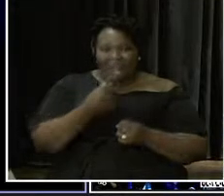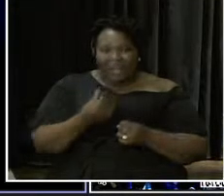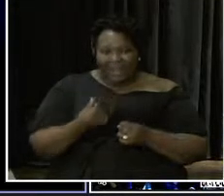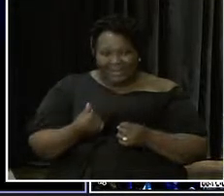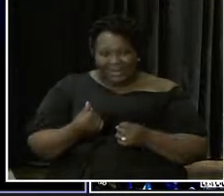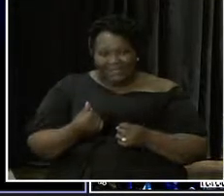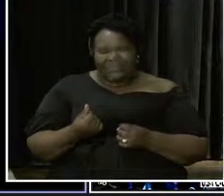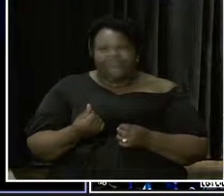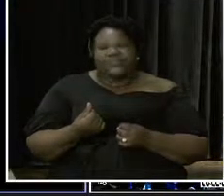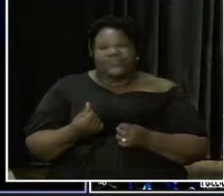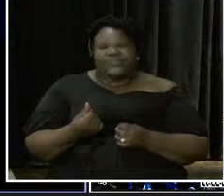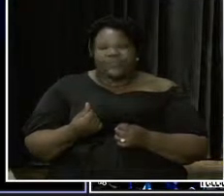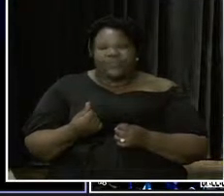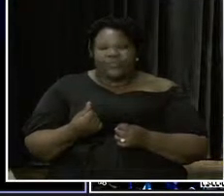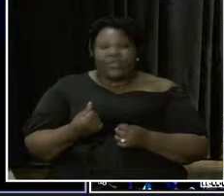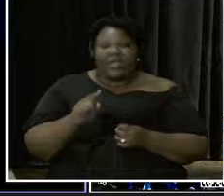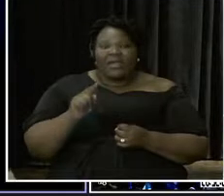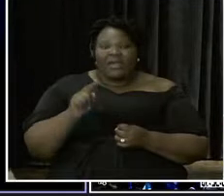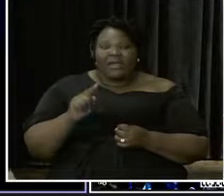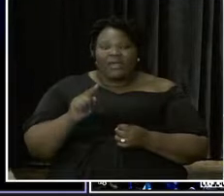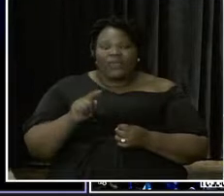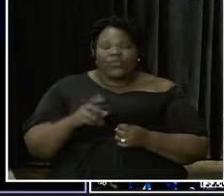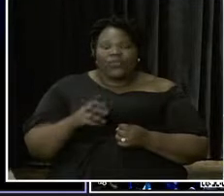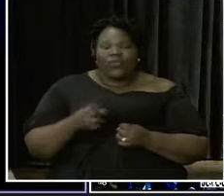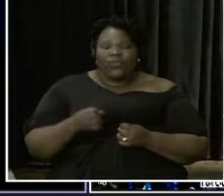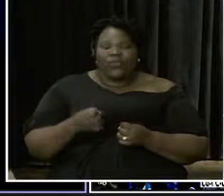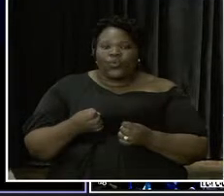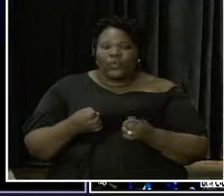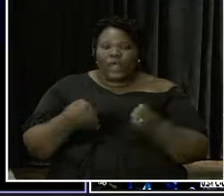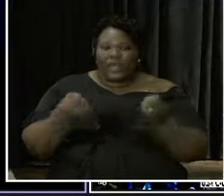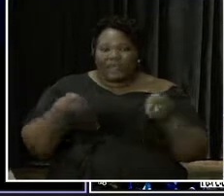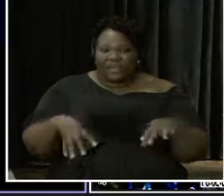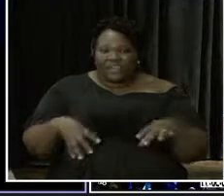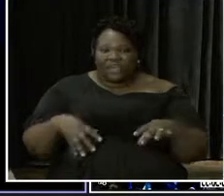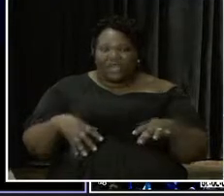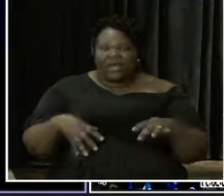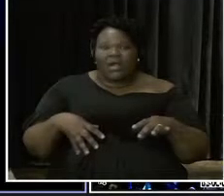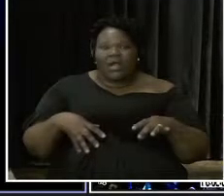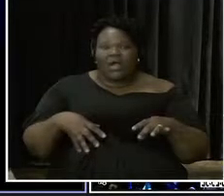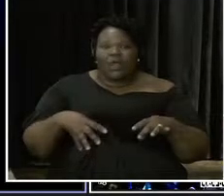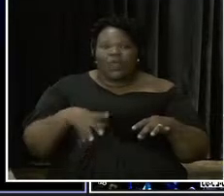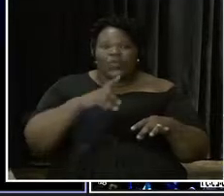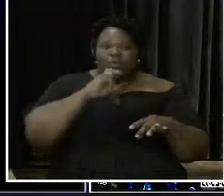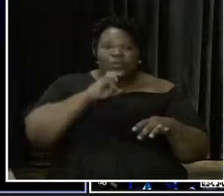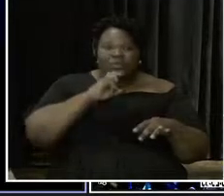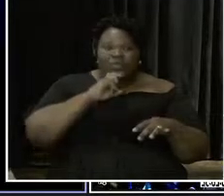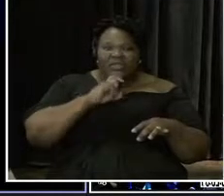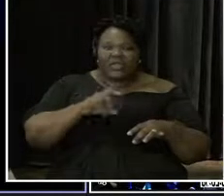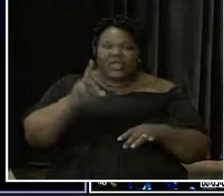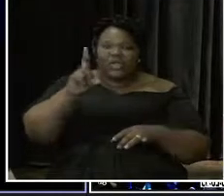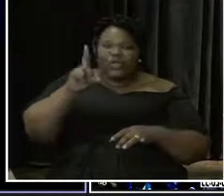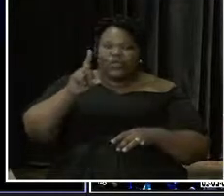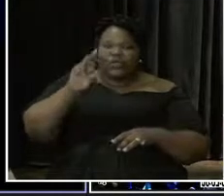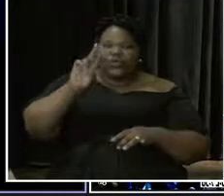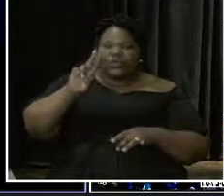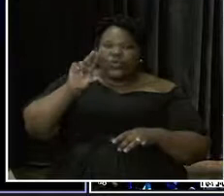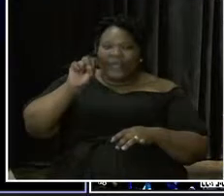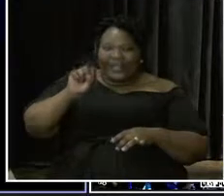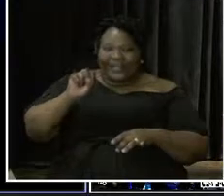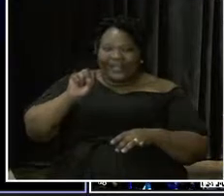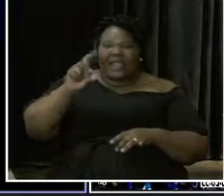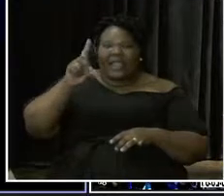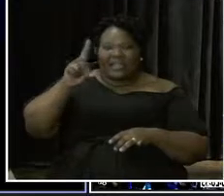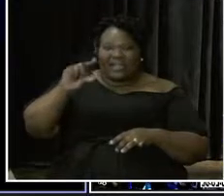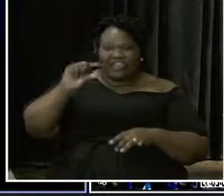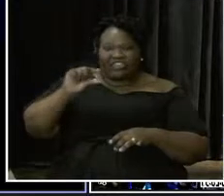item, in terms of the expenditure, we have spent fully the USDG grant. So